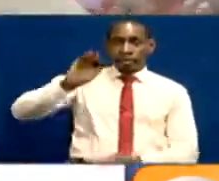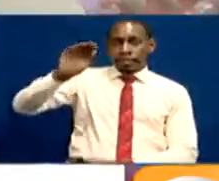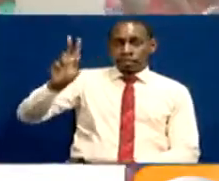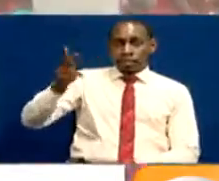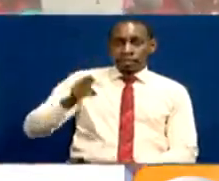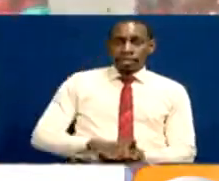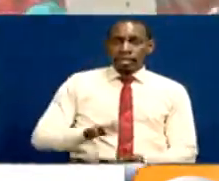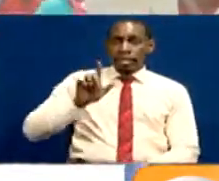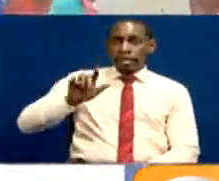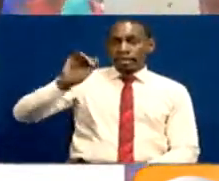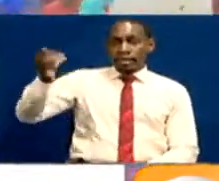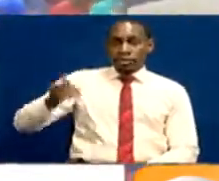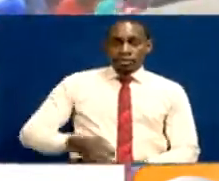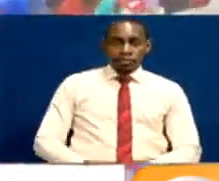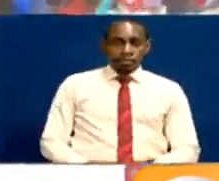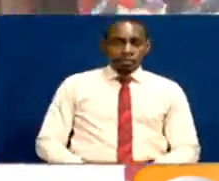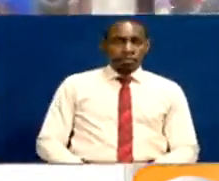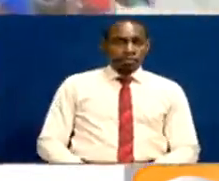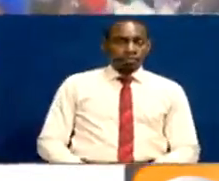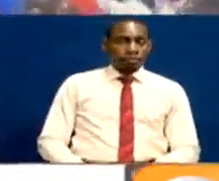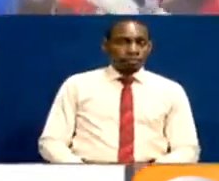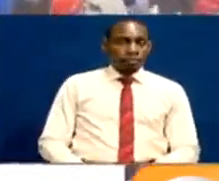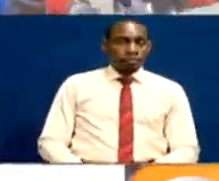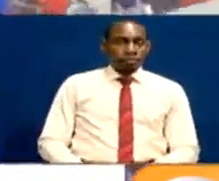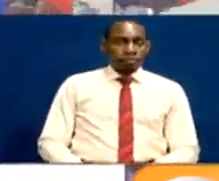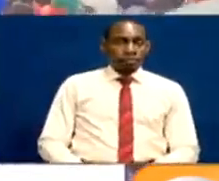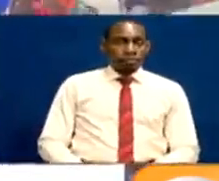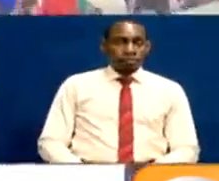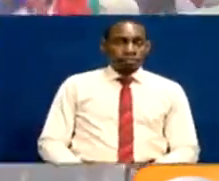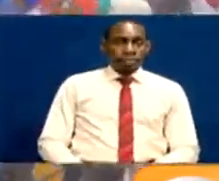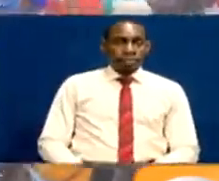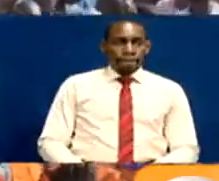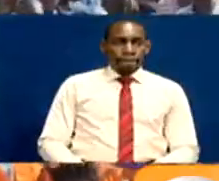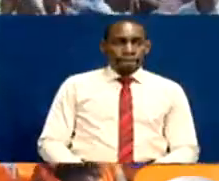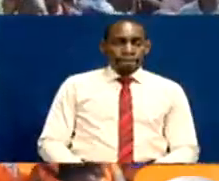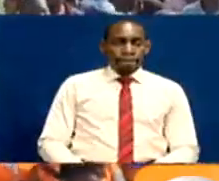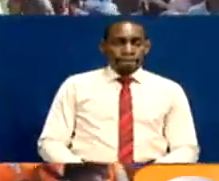towns in Laikipia County. Stephen Leto, Citizen TV.